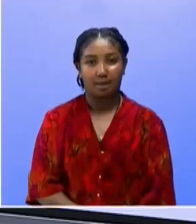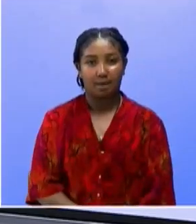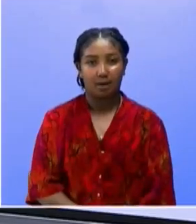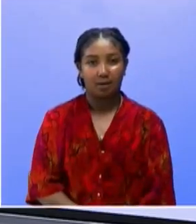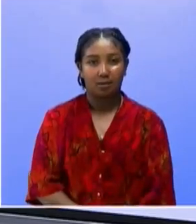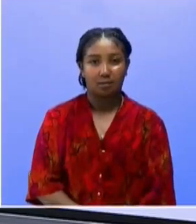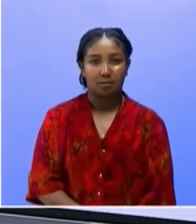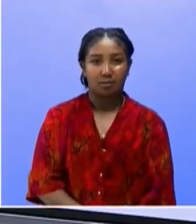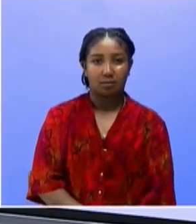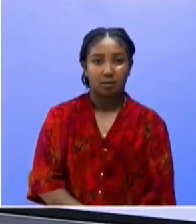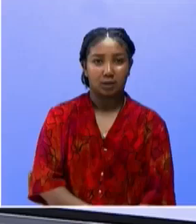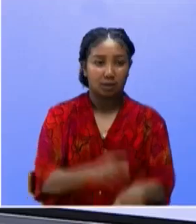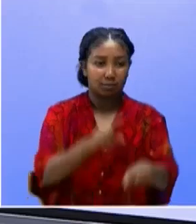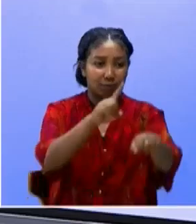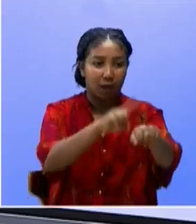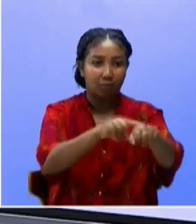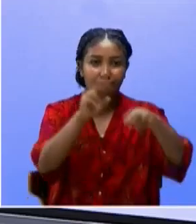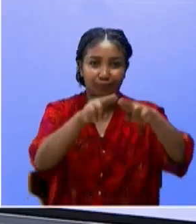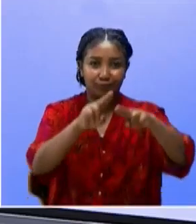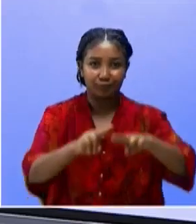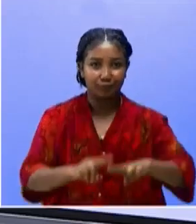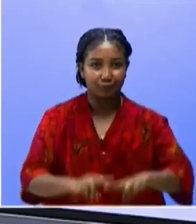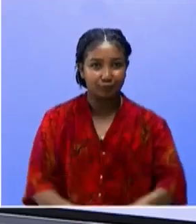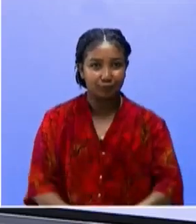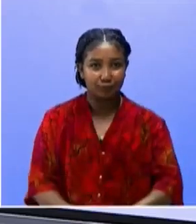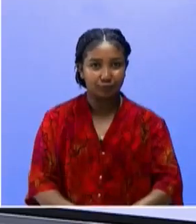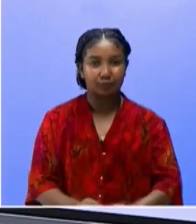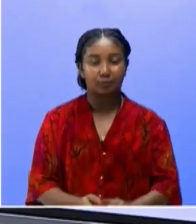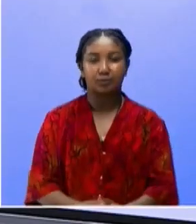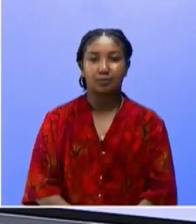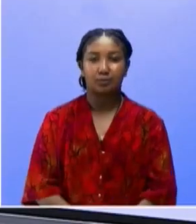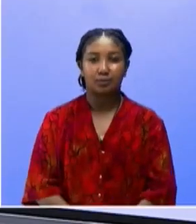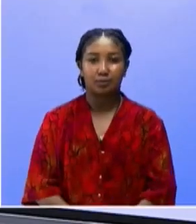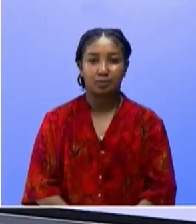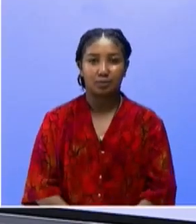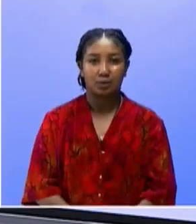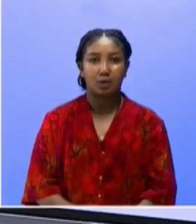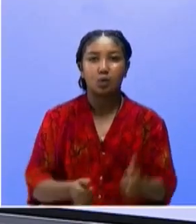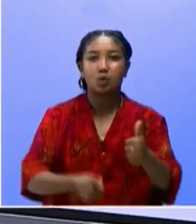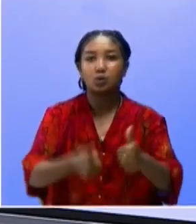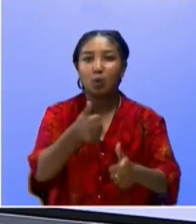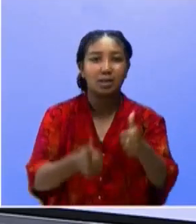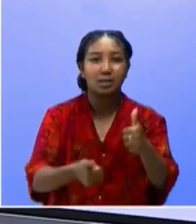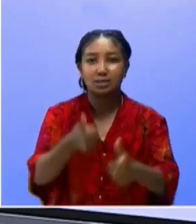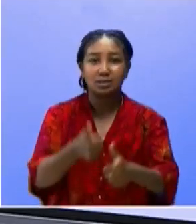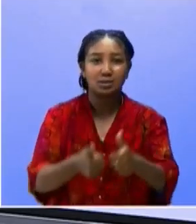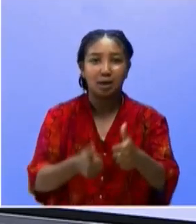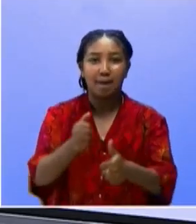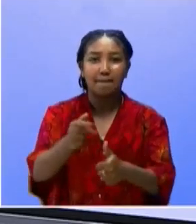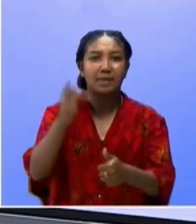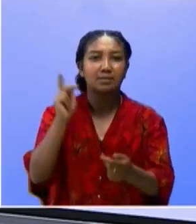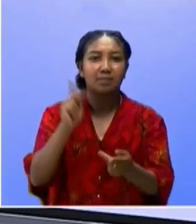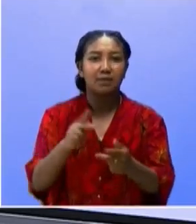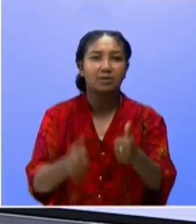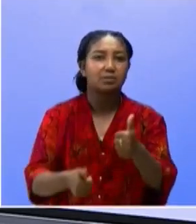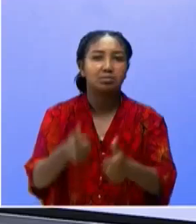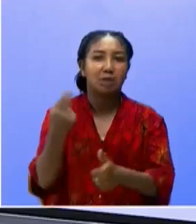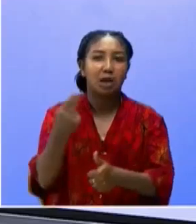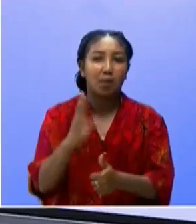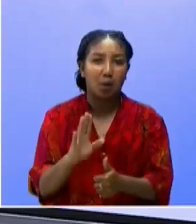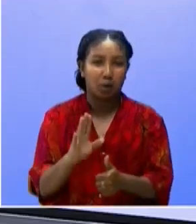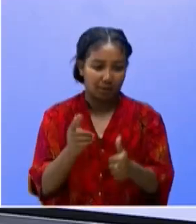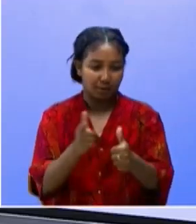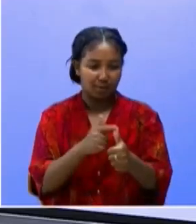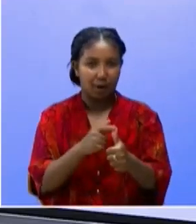we have to put it on time, let us use these two. For which one do we use past perfect? For